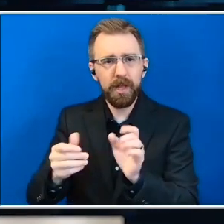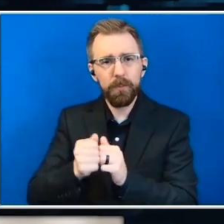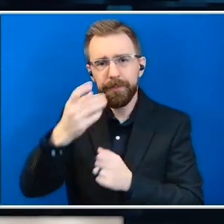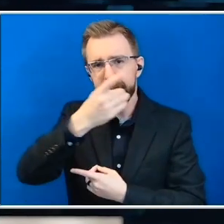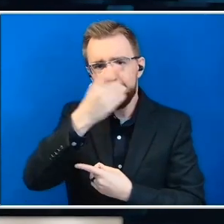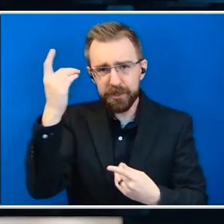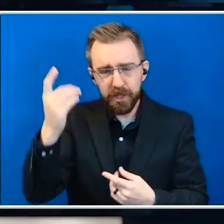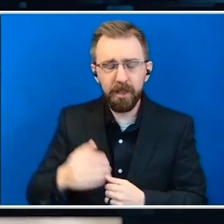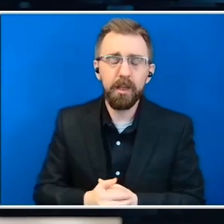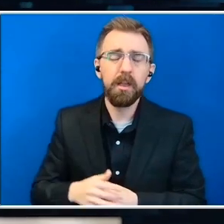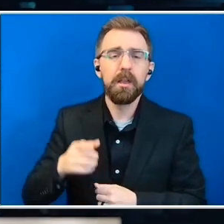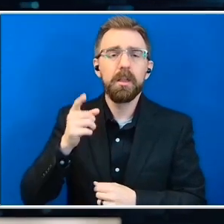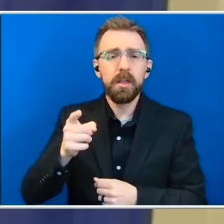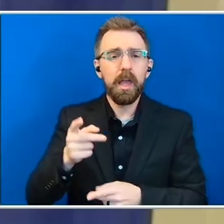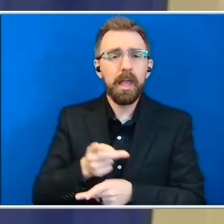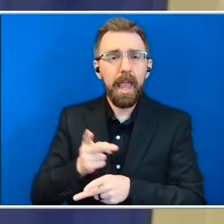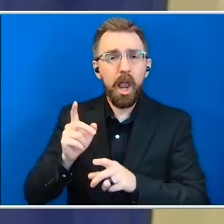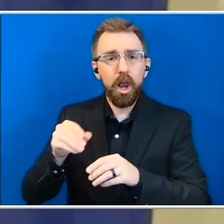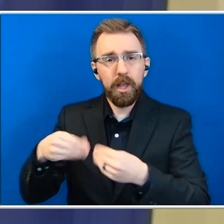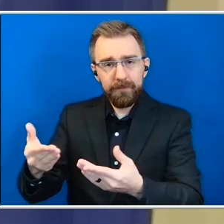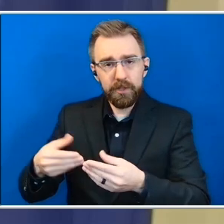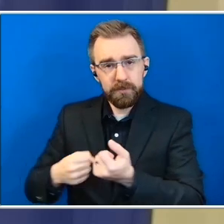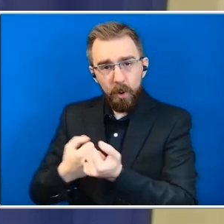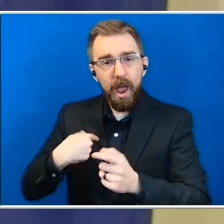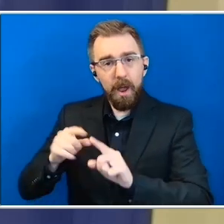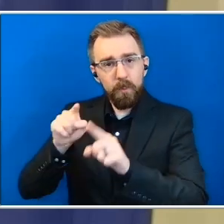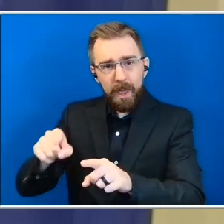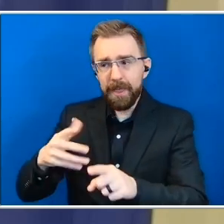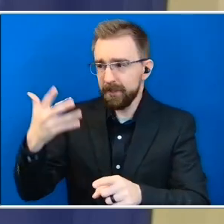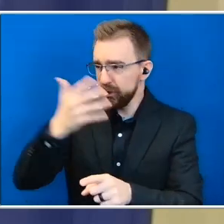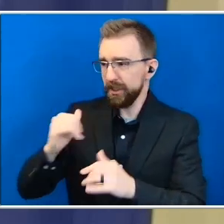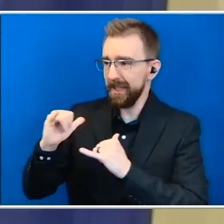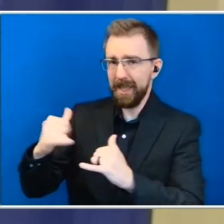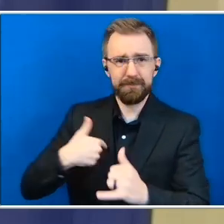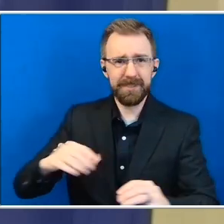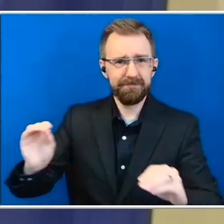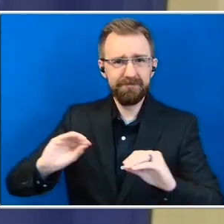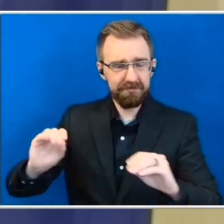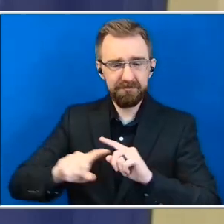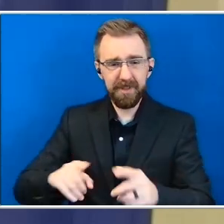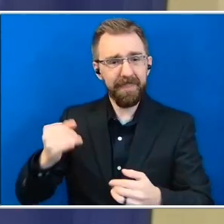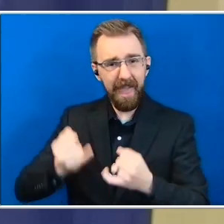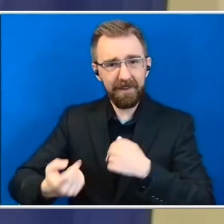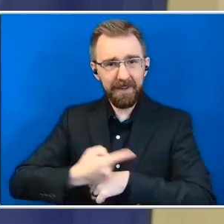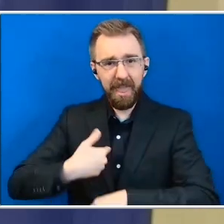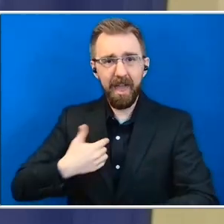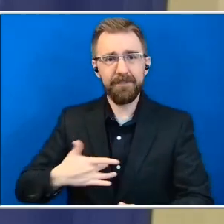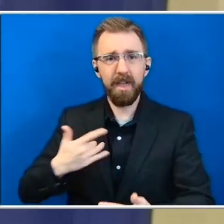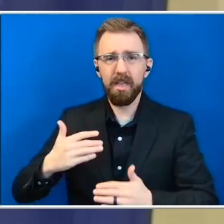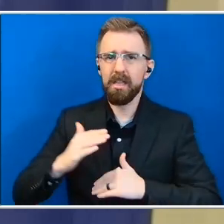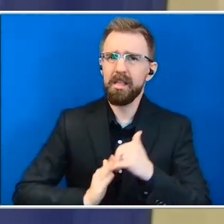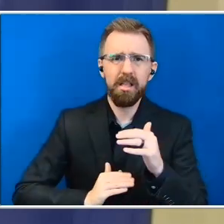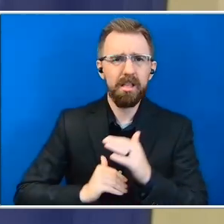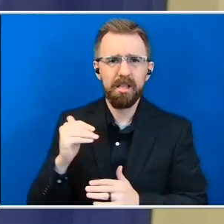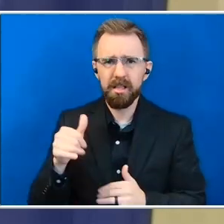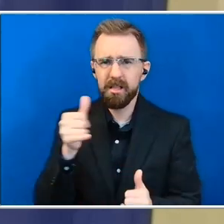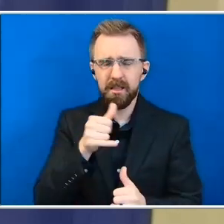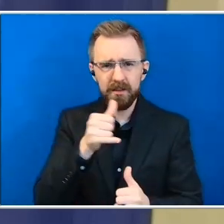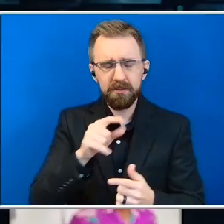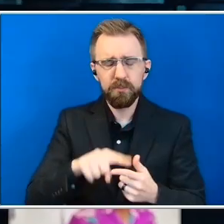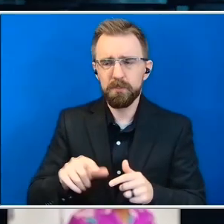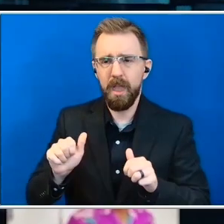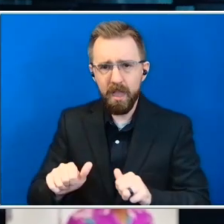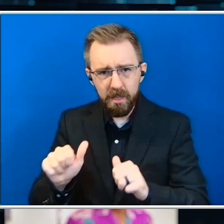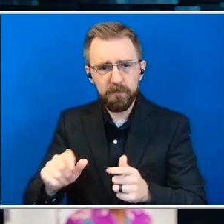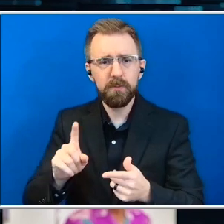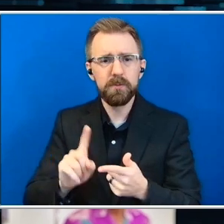caregiver support group, no one looked like me, but at the end of the day, I felt so comfortable to be able to be